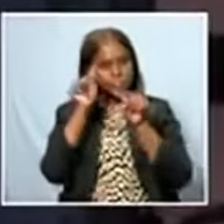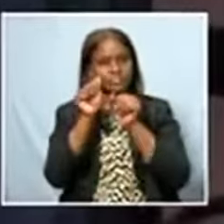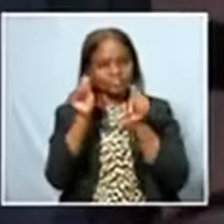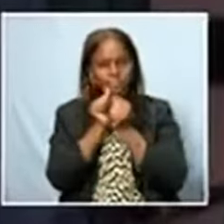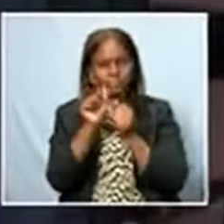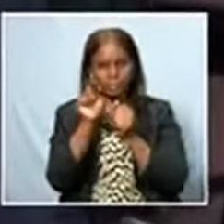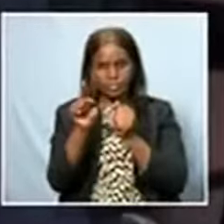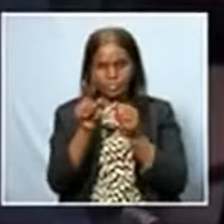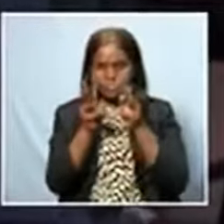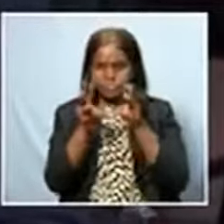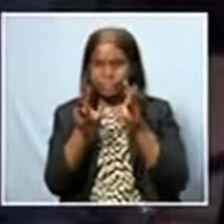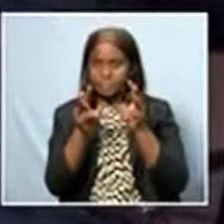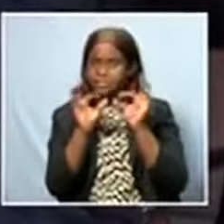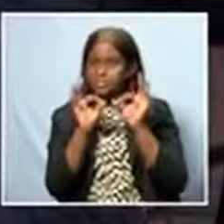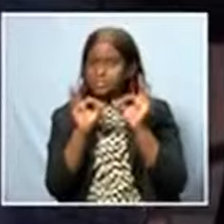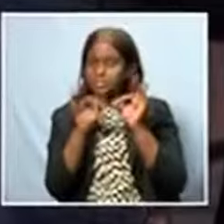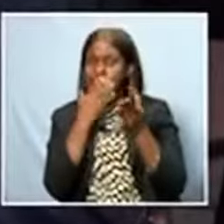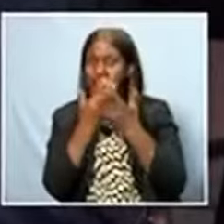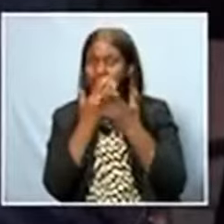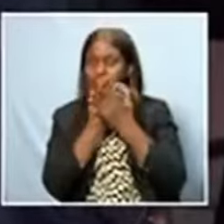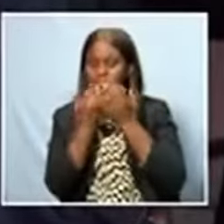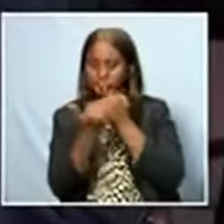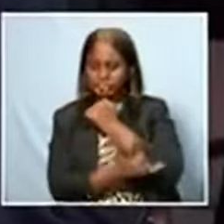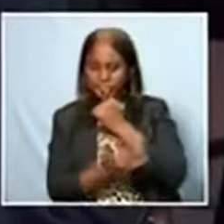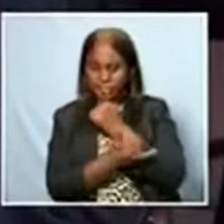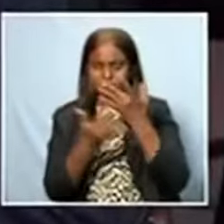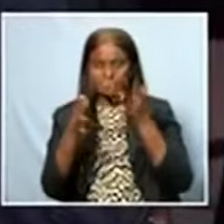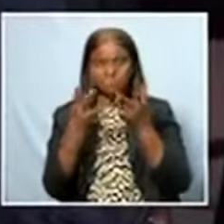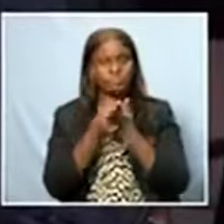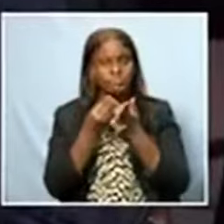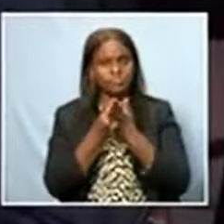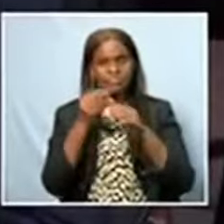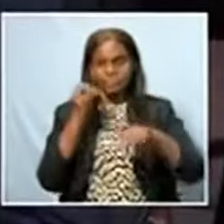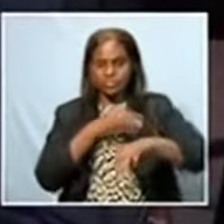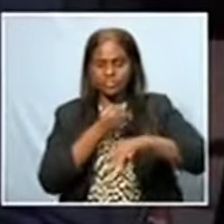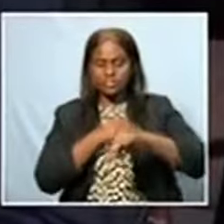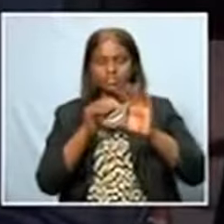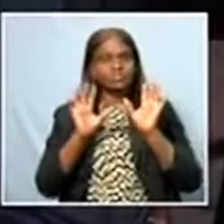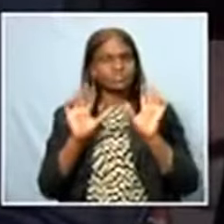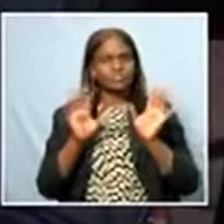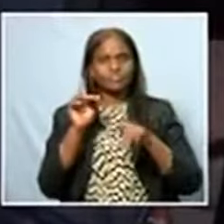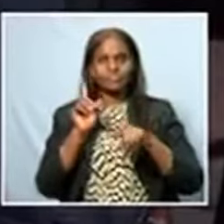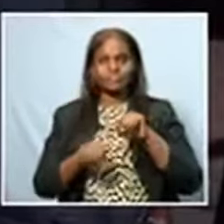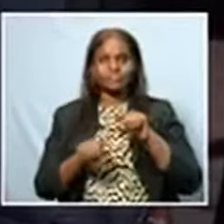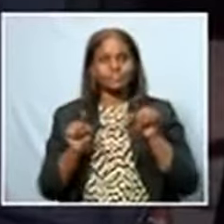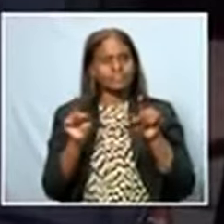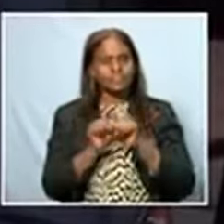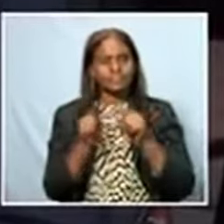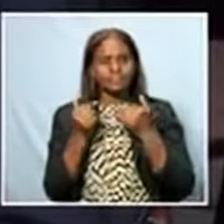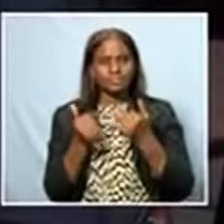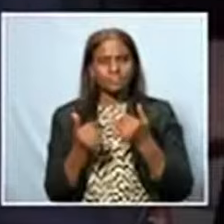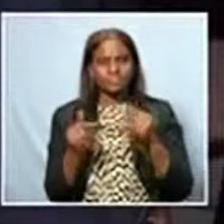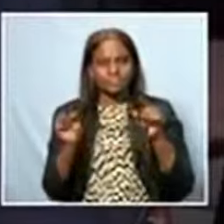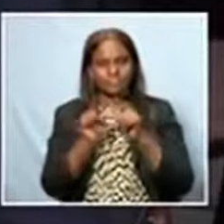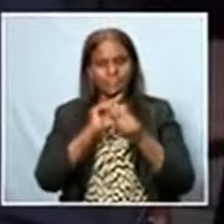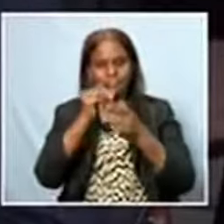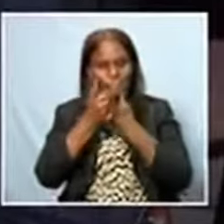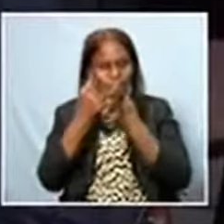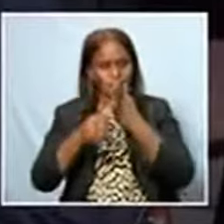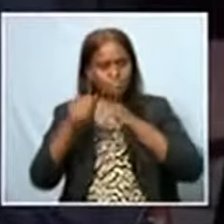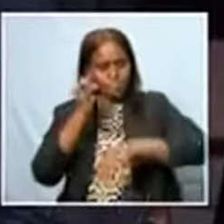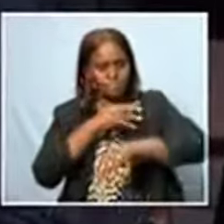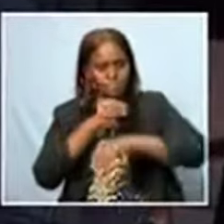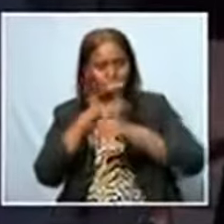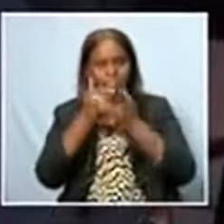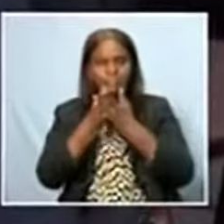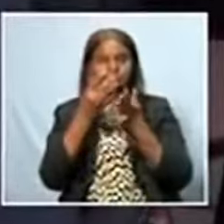very good. The country will not lose any money in the investment. And the concessionaire will invest all the